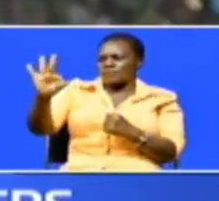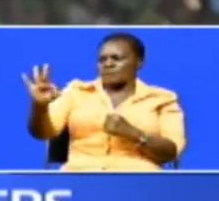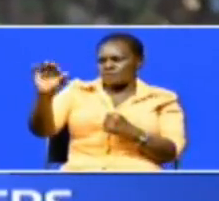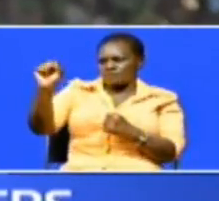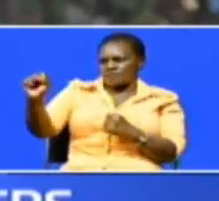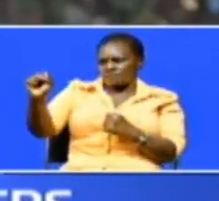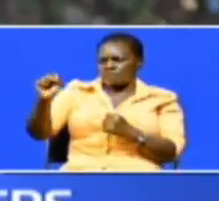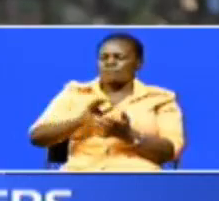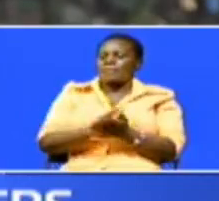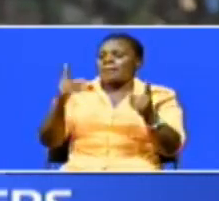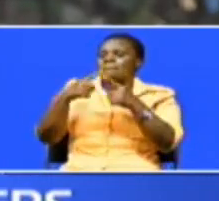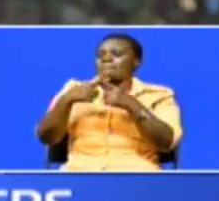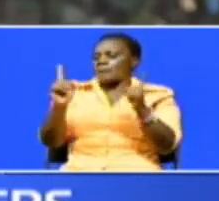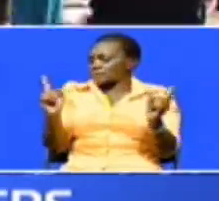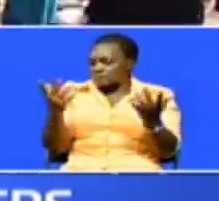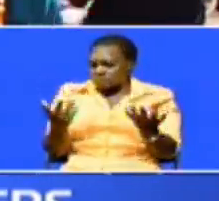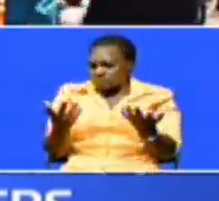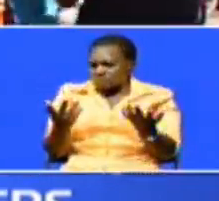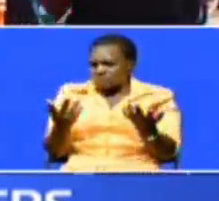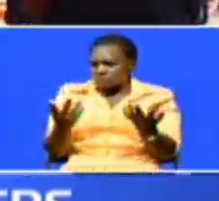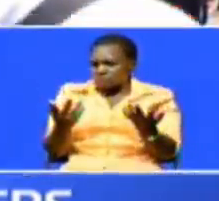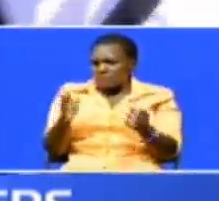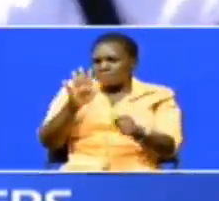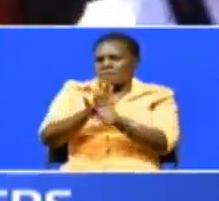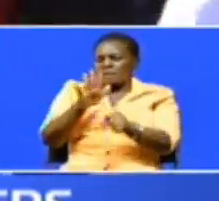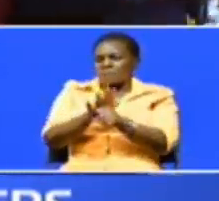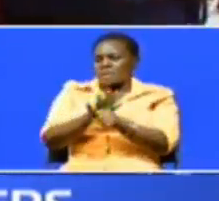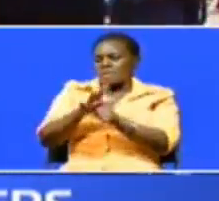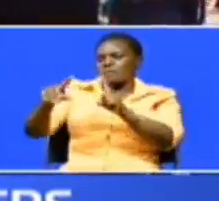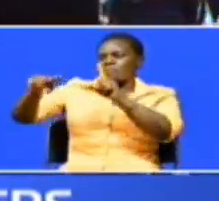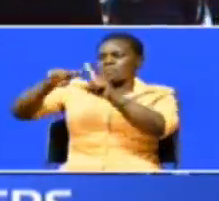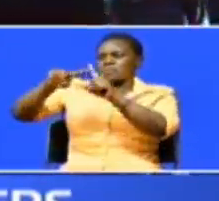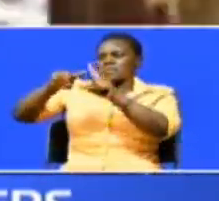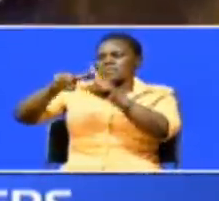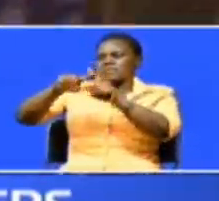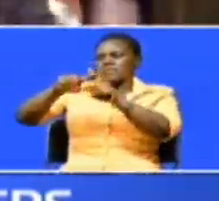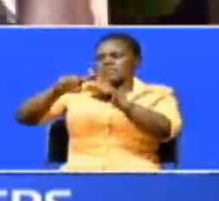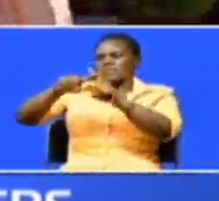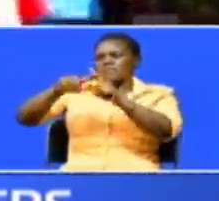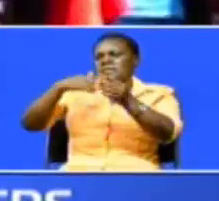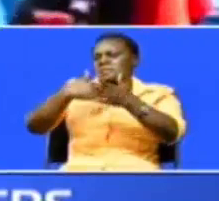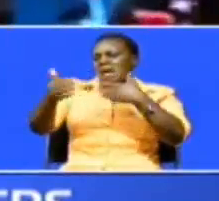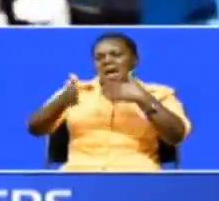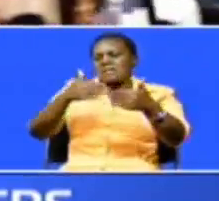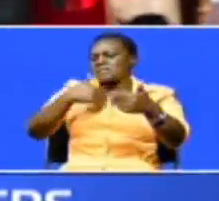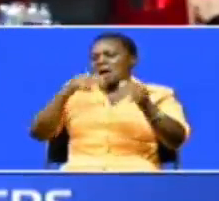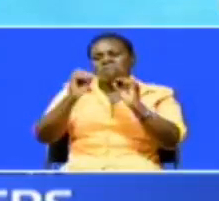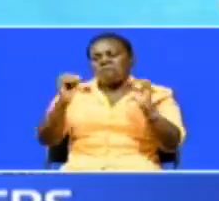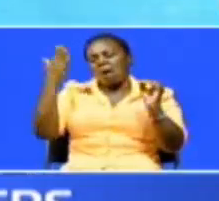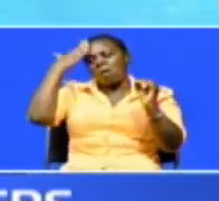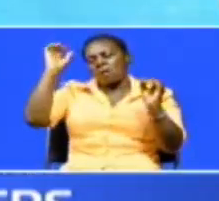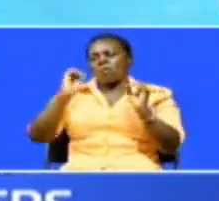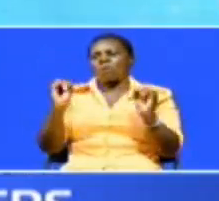7,135. However, it turns out that a vast majority of the positive cases did not even know they were